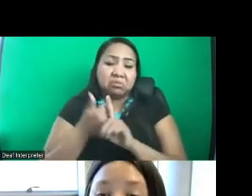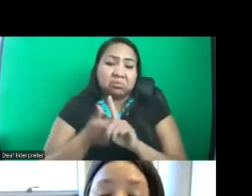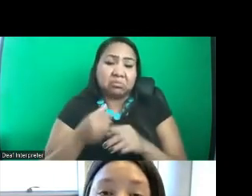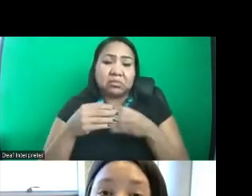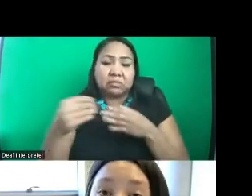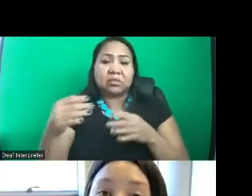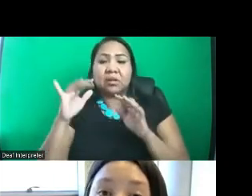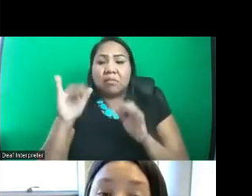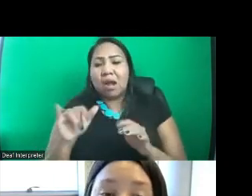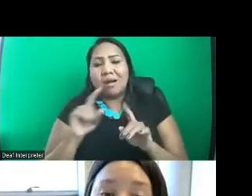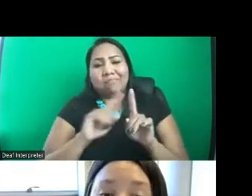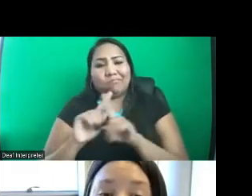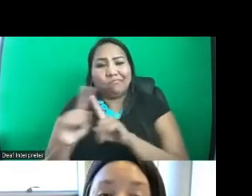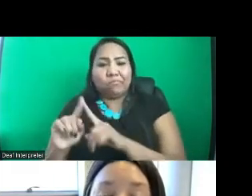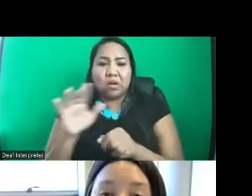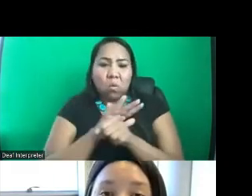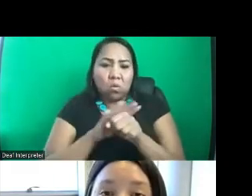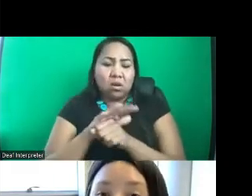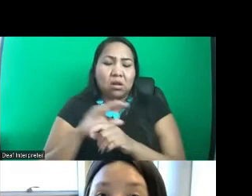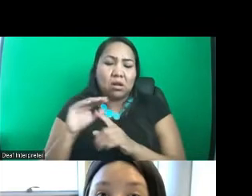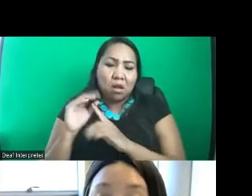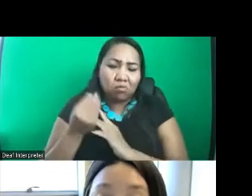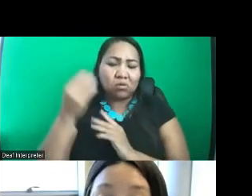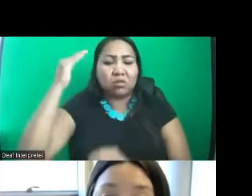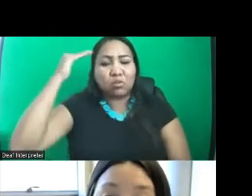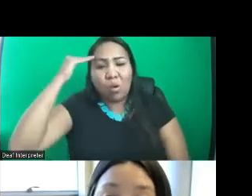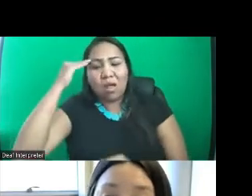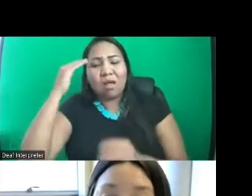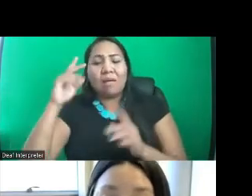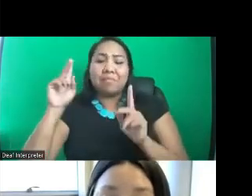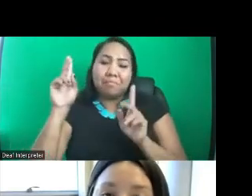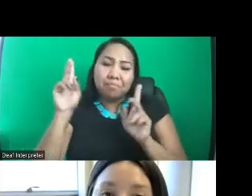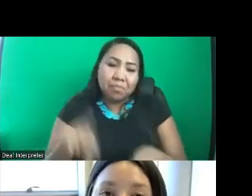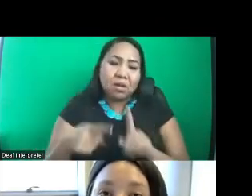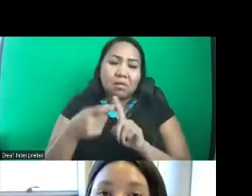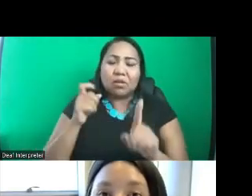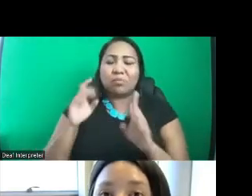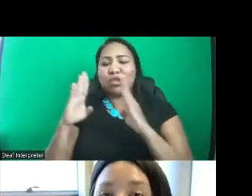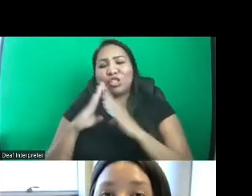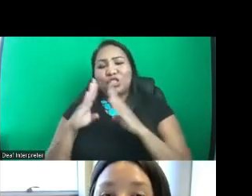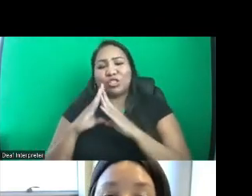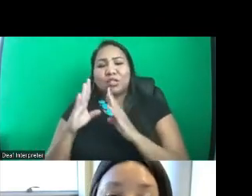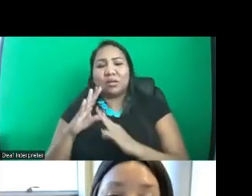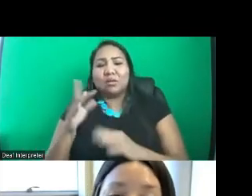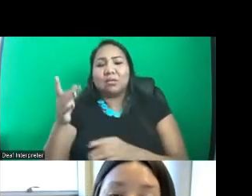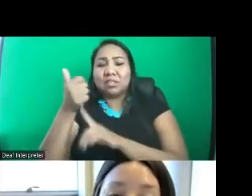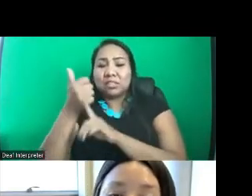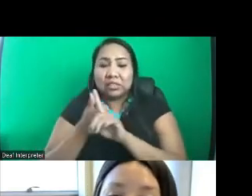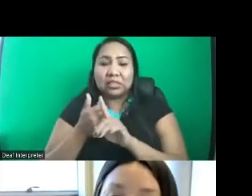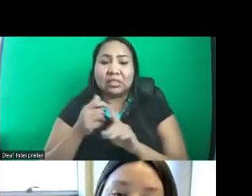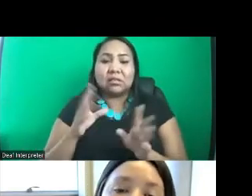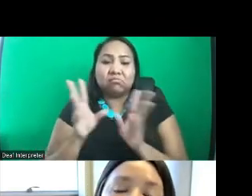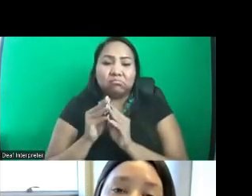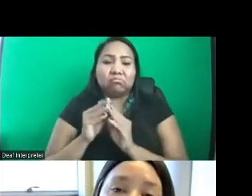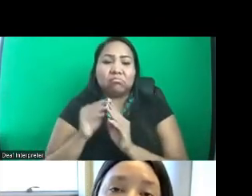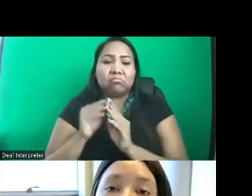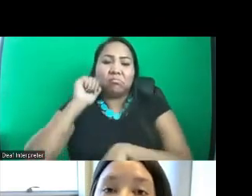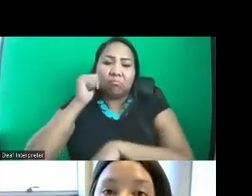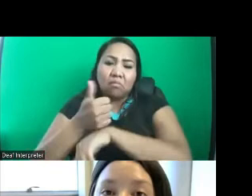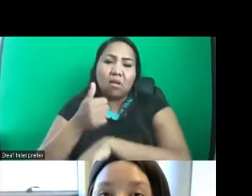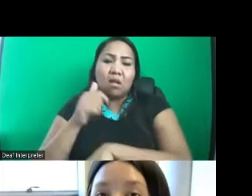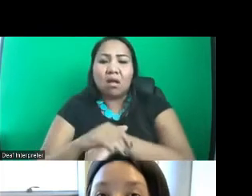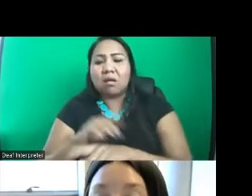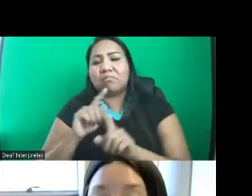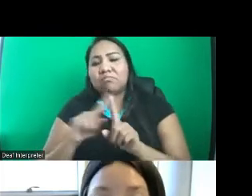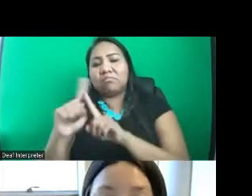local cultural knowledge holder from the community. And each session is based on a different local cultural